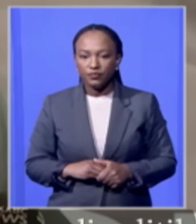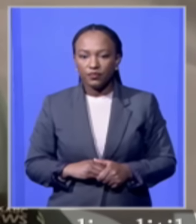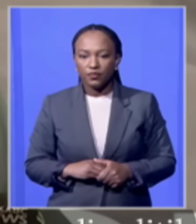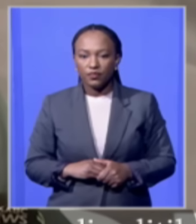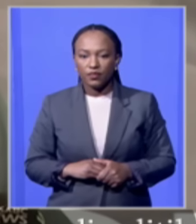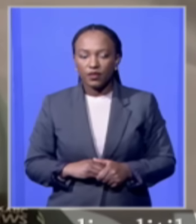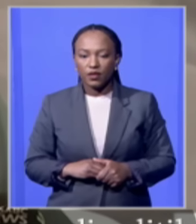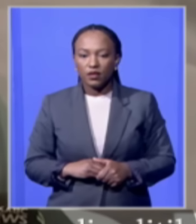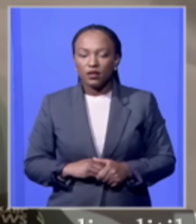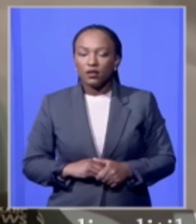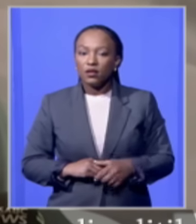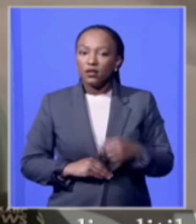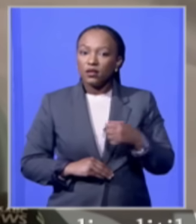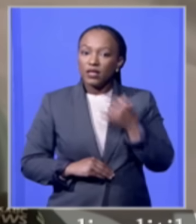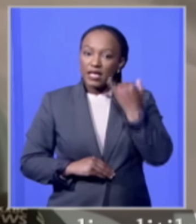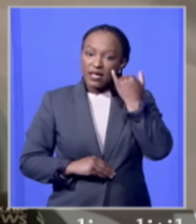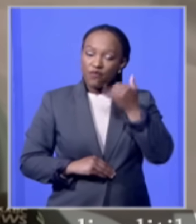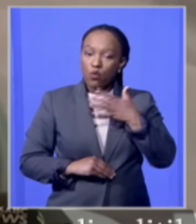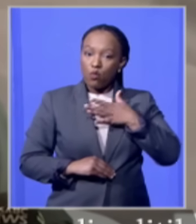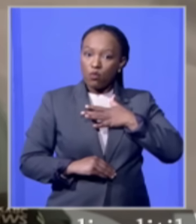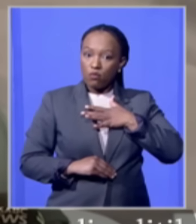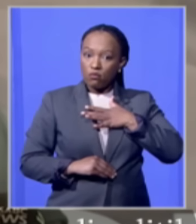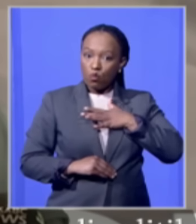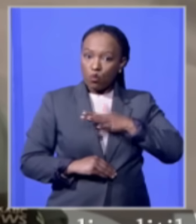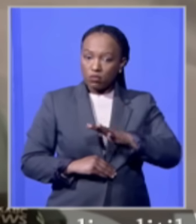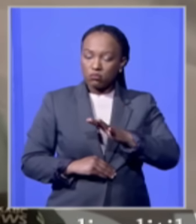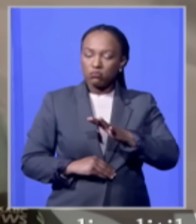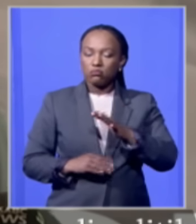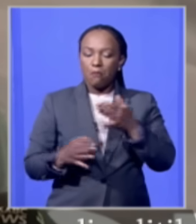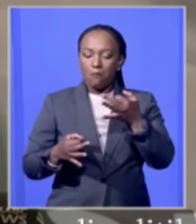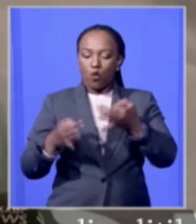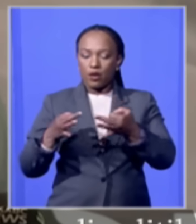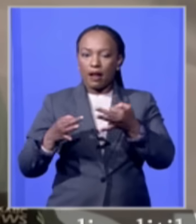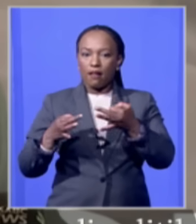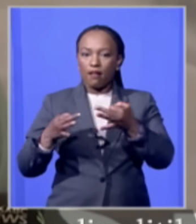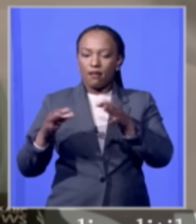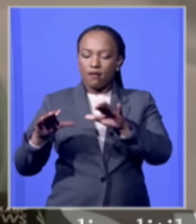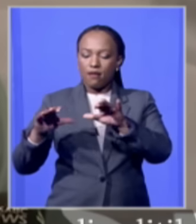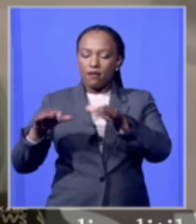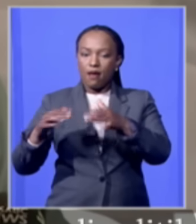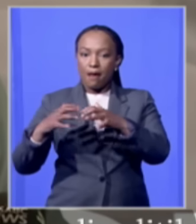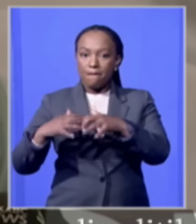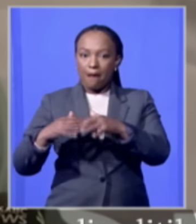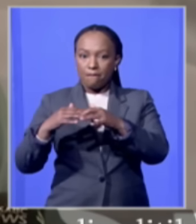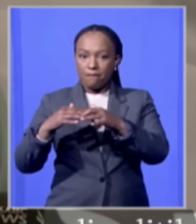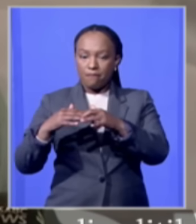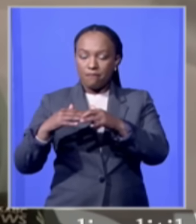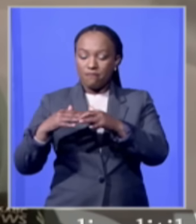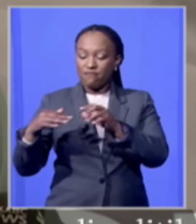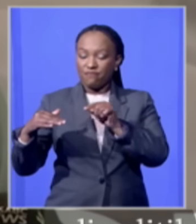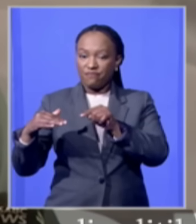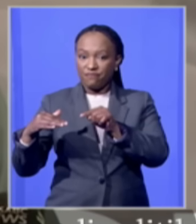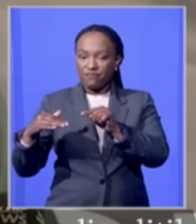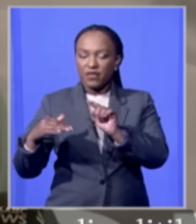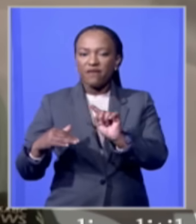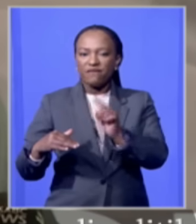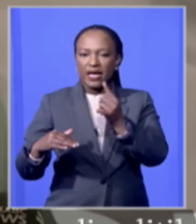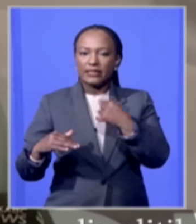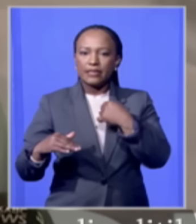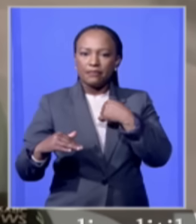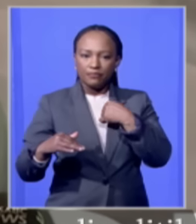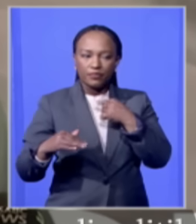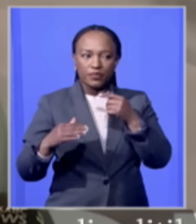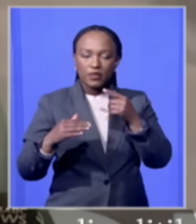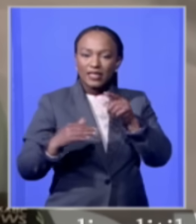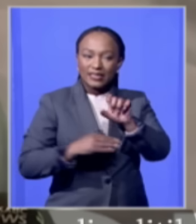to form a political party, let us go to the people of South Africa and ask them if they want to have a political party.